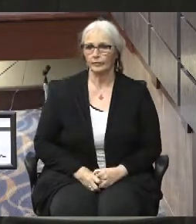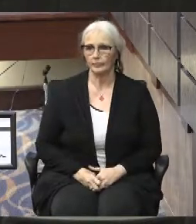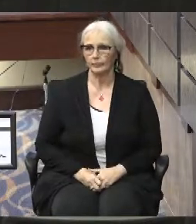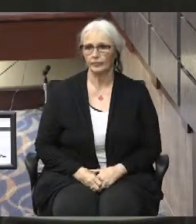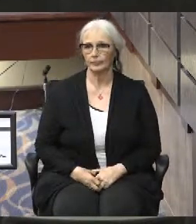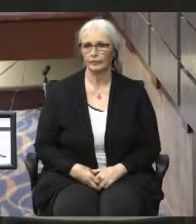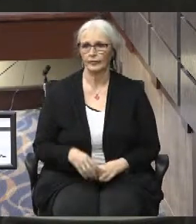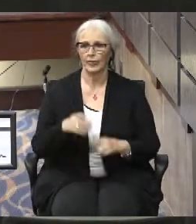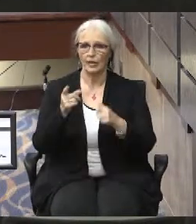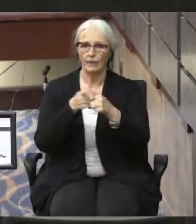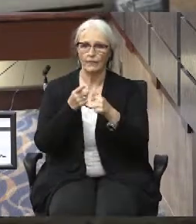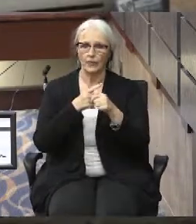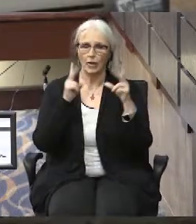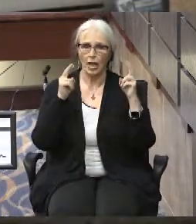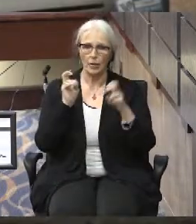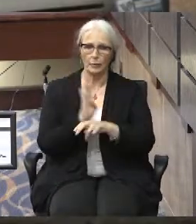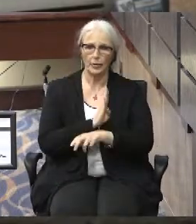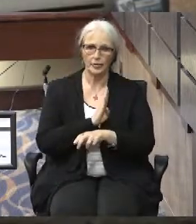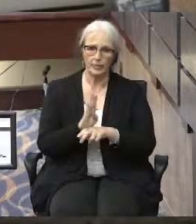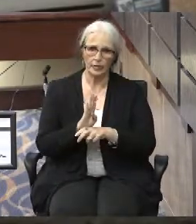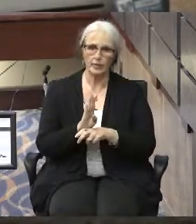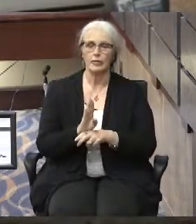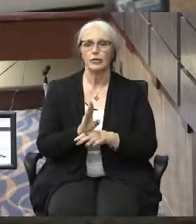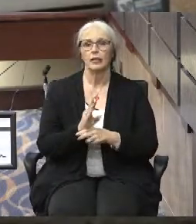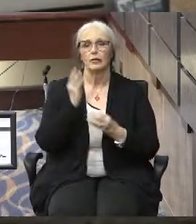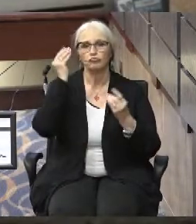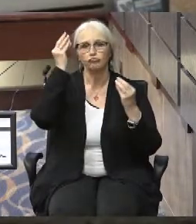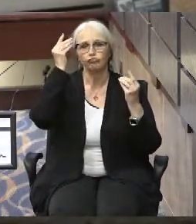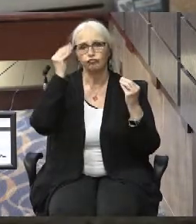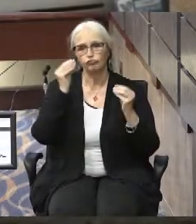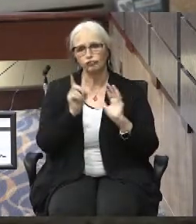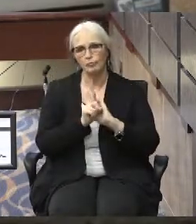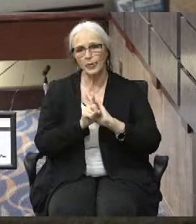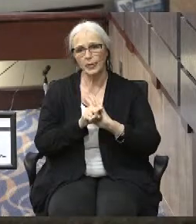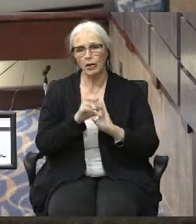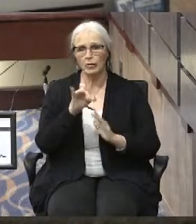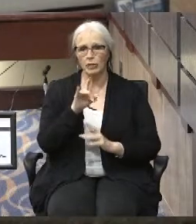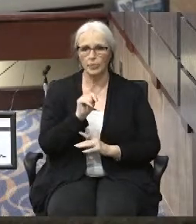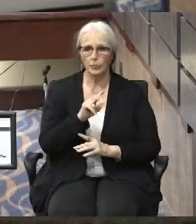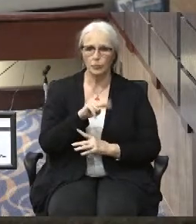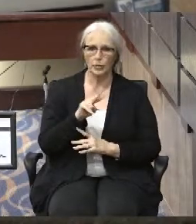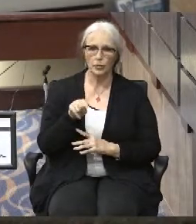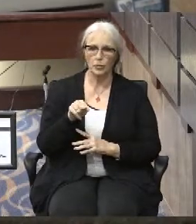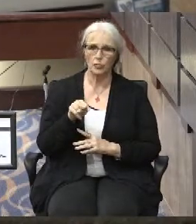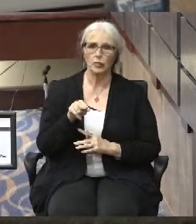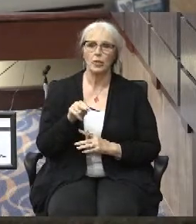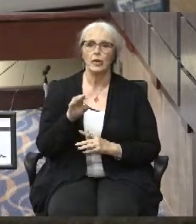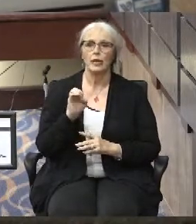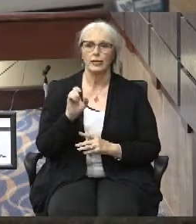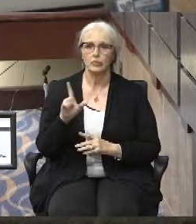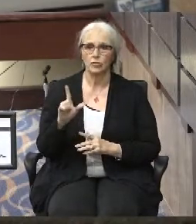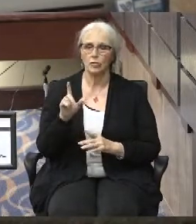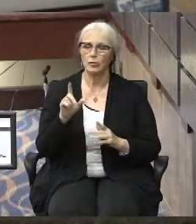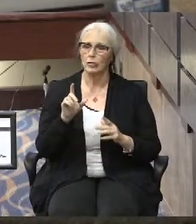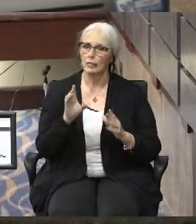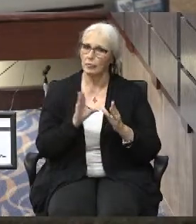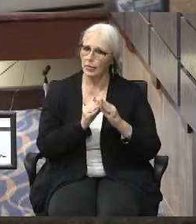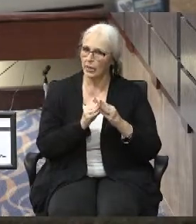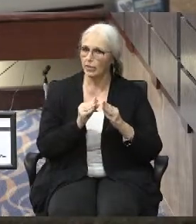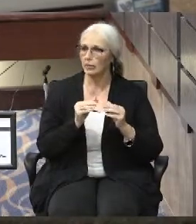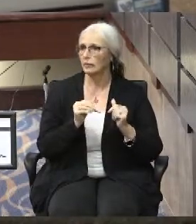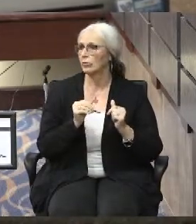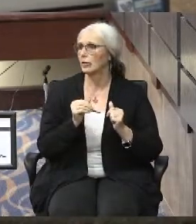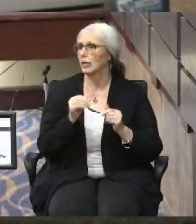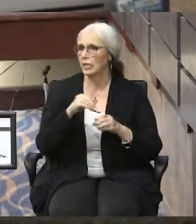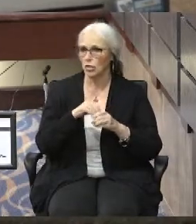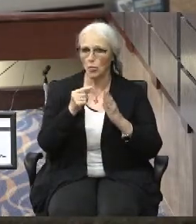Our first item of business is to consider the minutes of the October 4th, 2022 regular city council meeting. These minutes were provided to you in your meeting